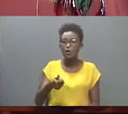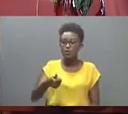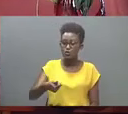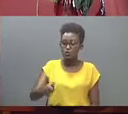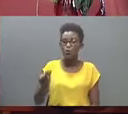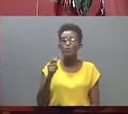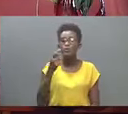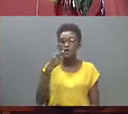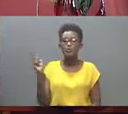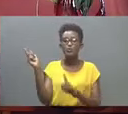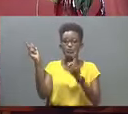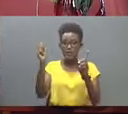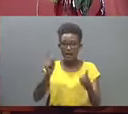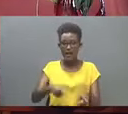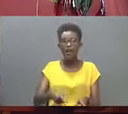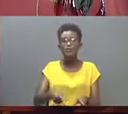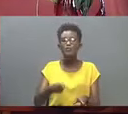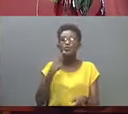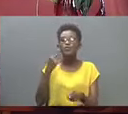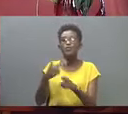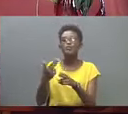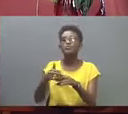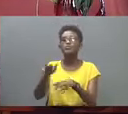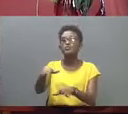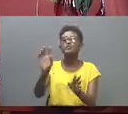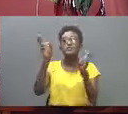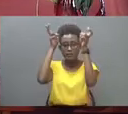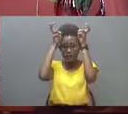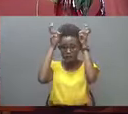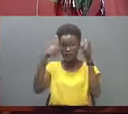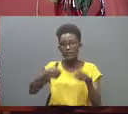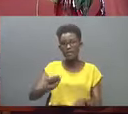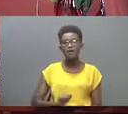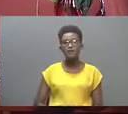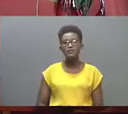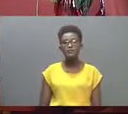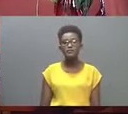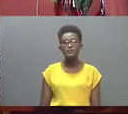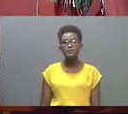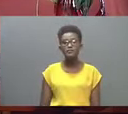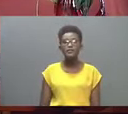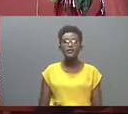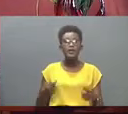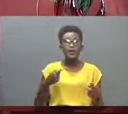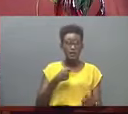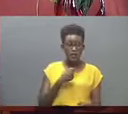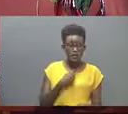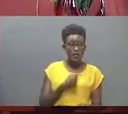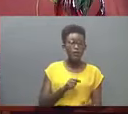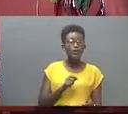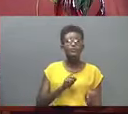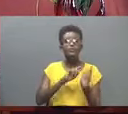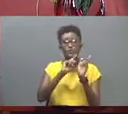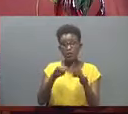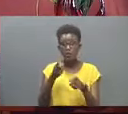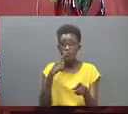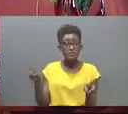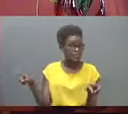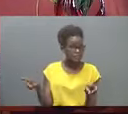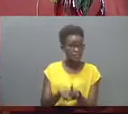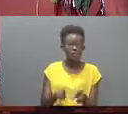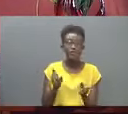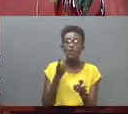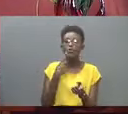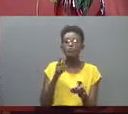are going to brand you as the devil. And we are going to identify. And